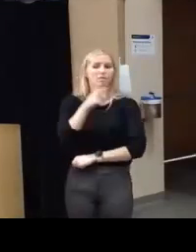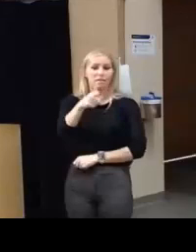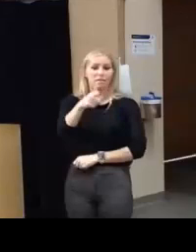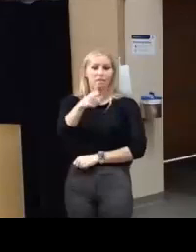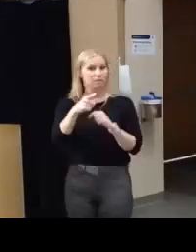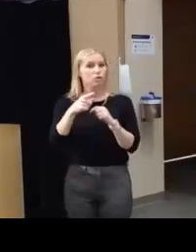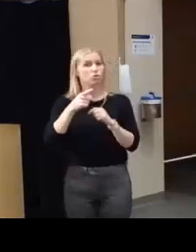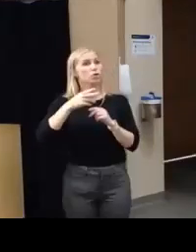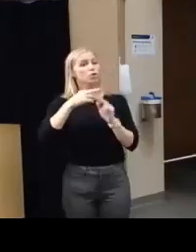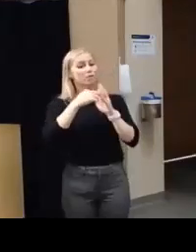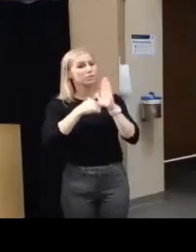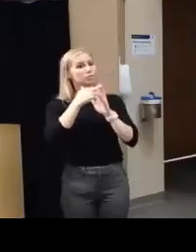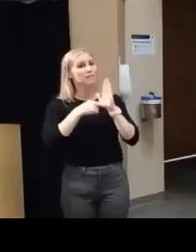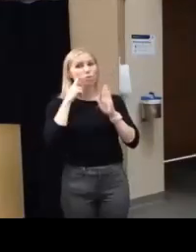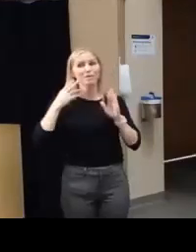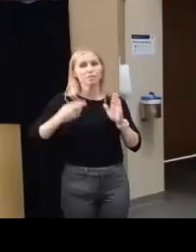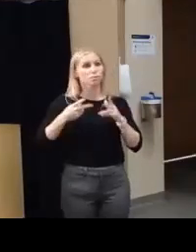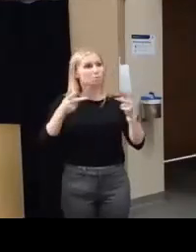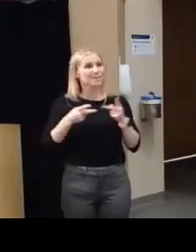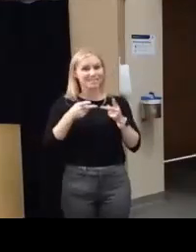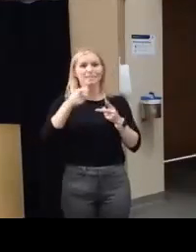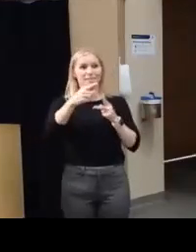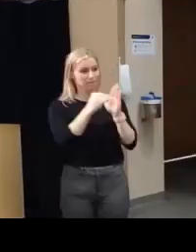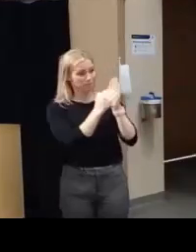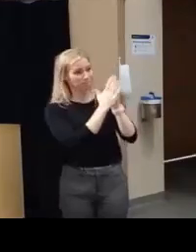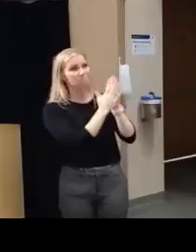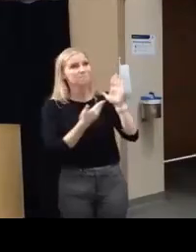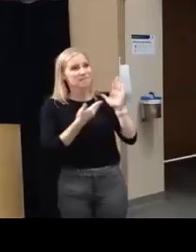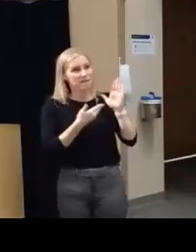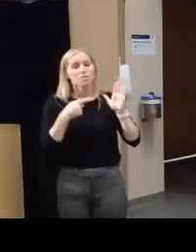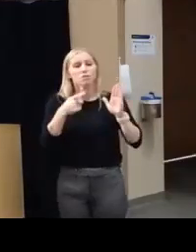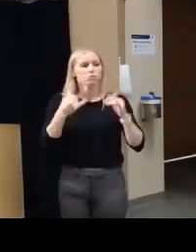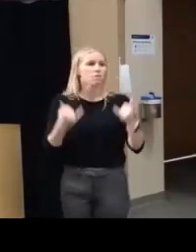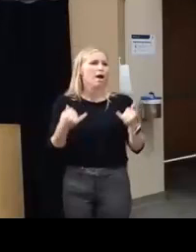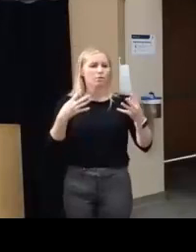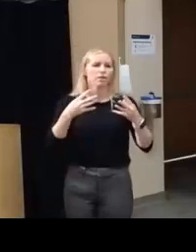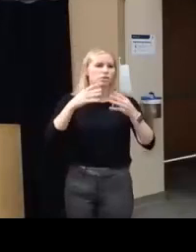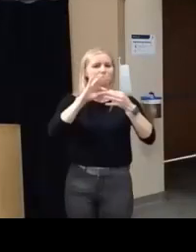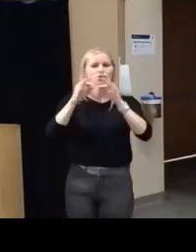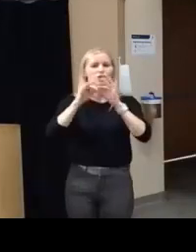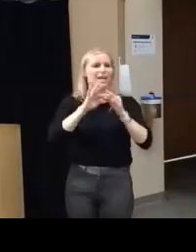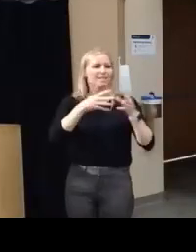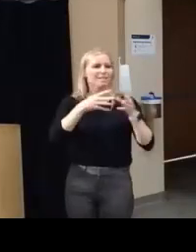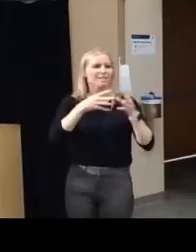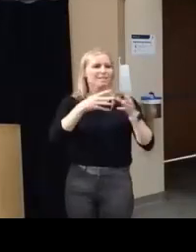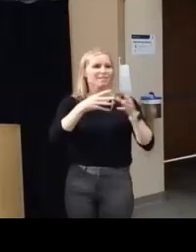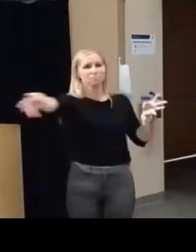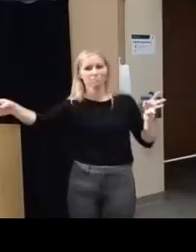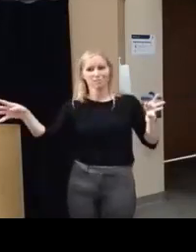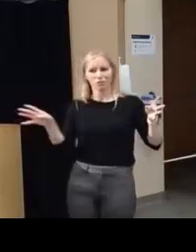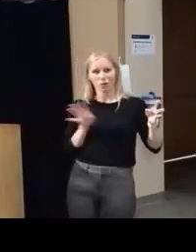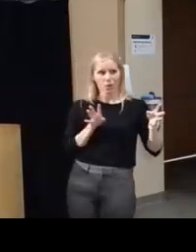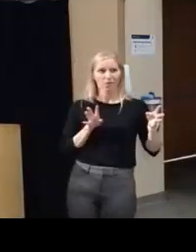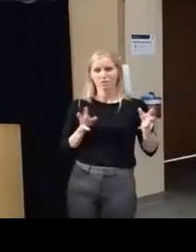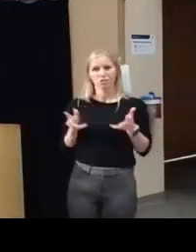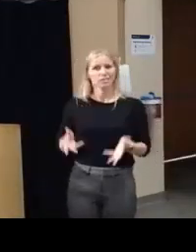look closely, you could see a chain link fence around it nowadays because basically they haven't decided